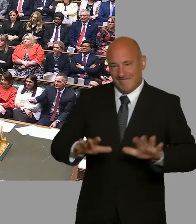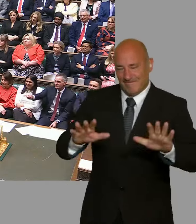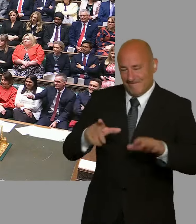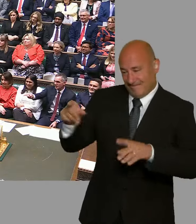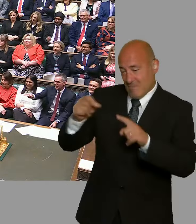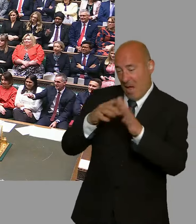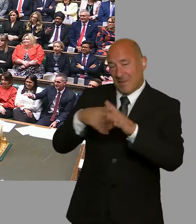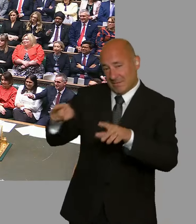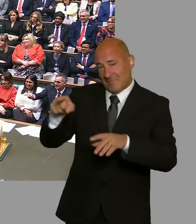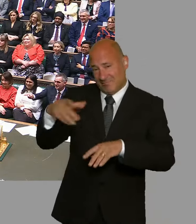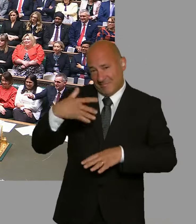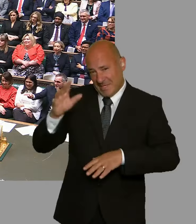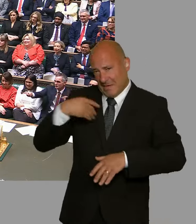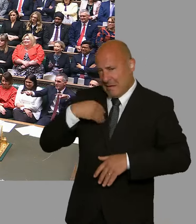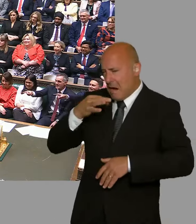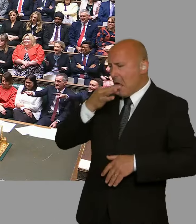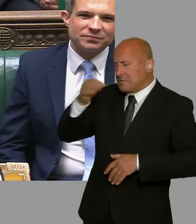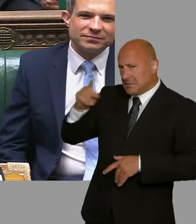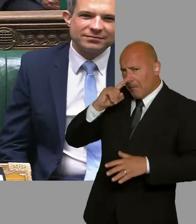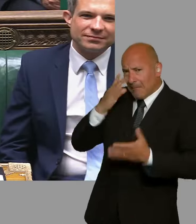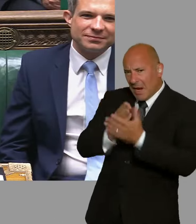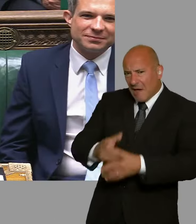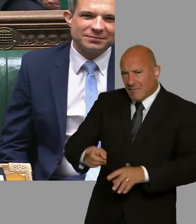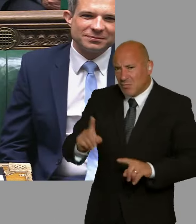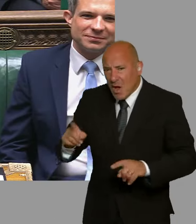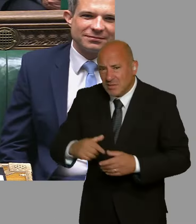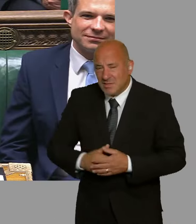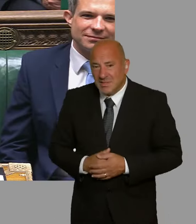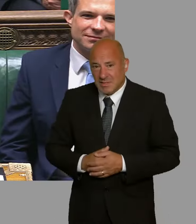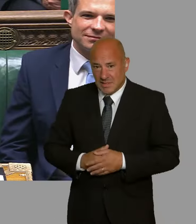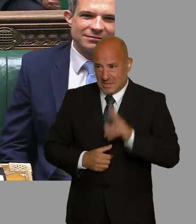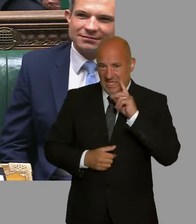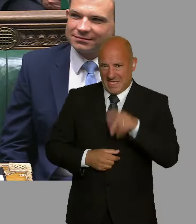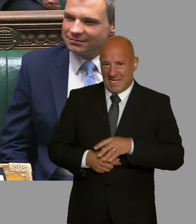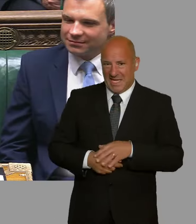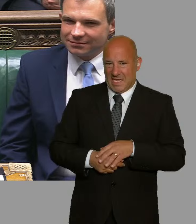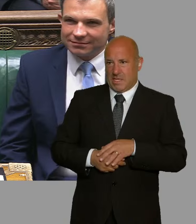they believe in. He doesn't know.